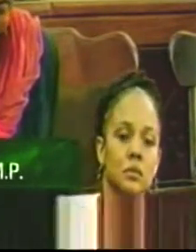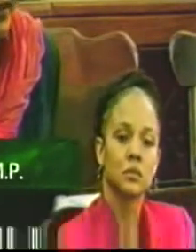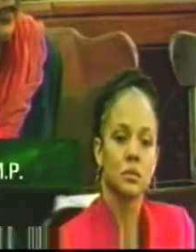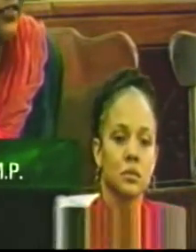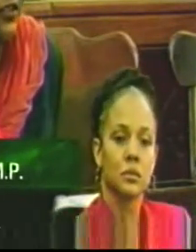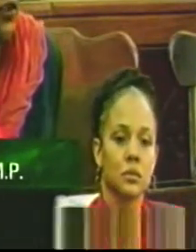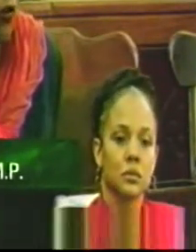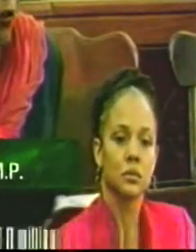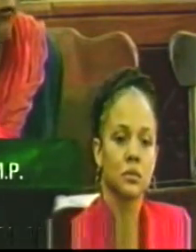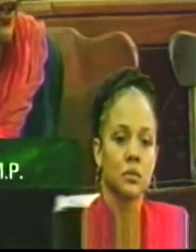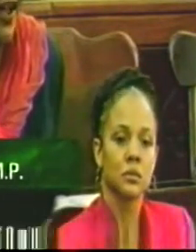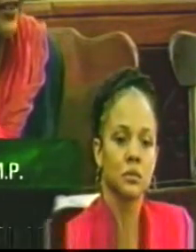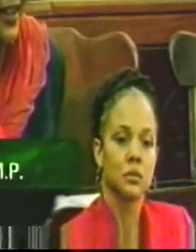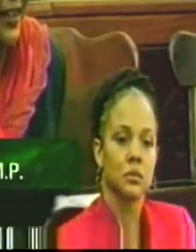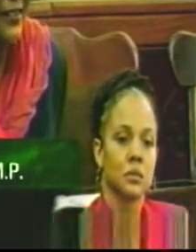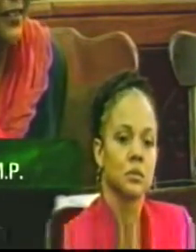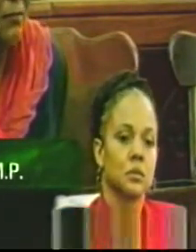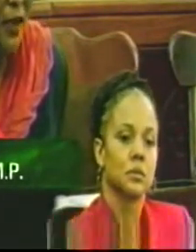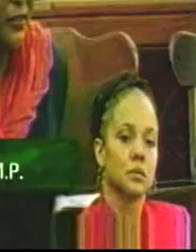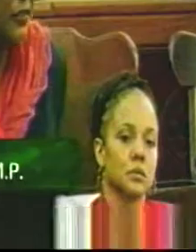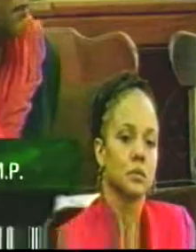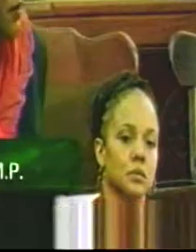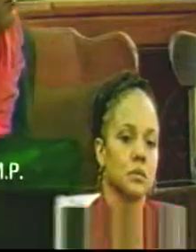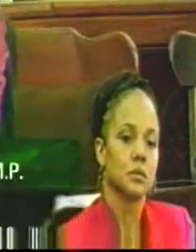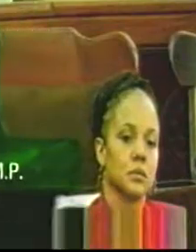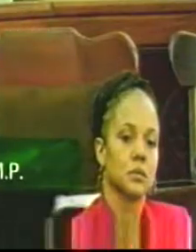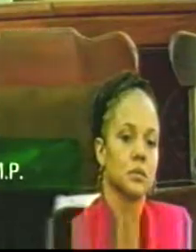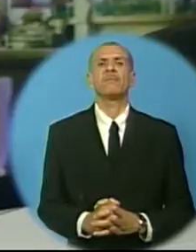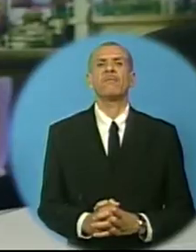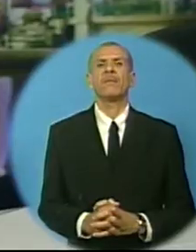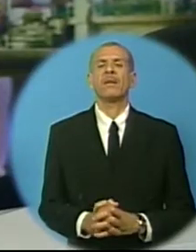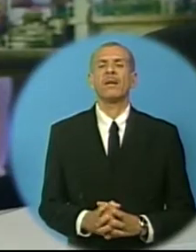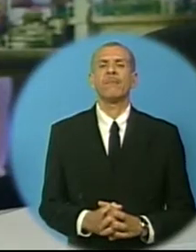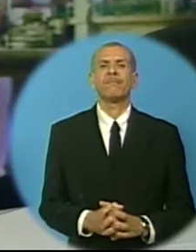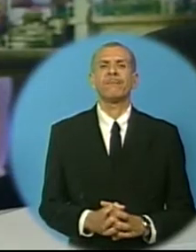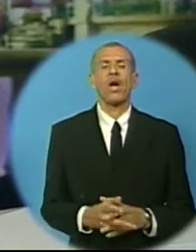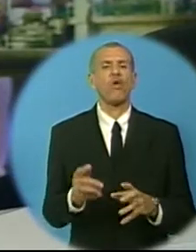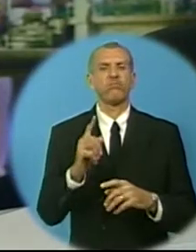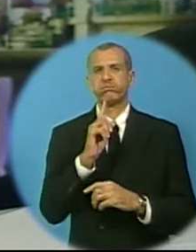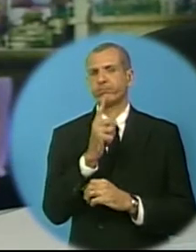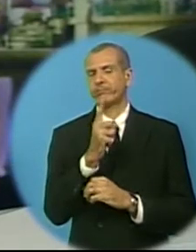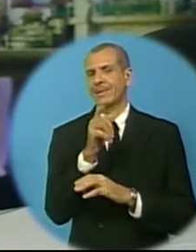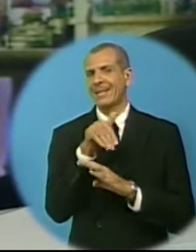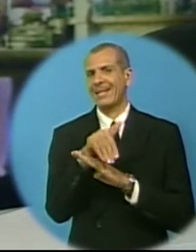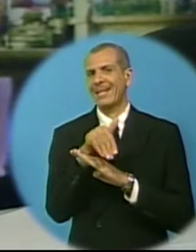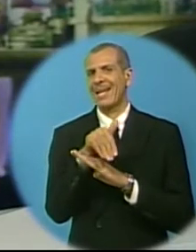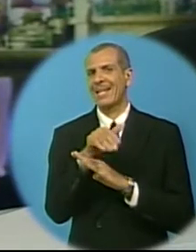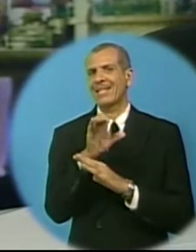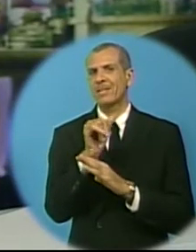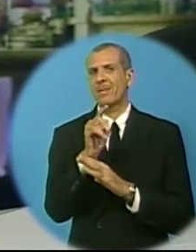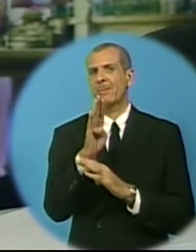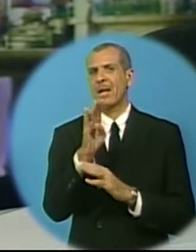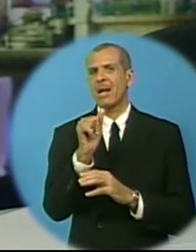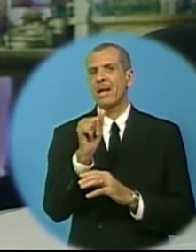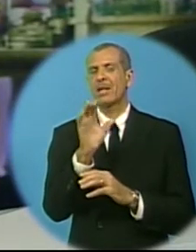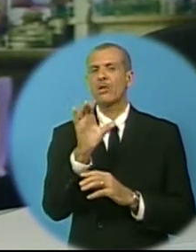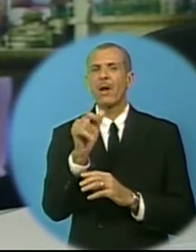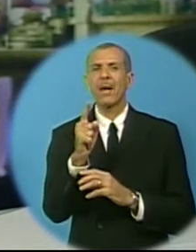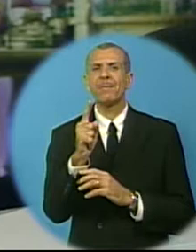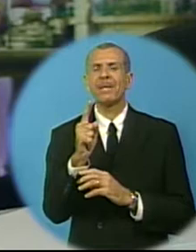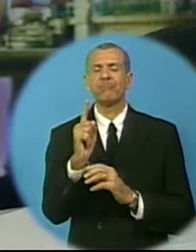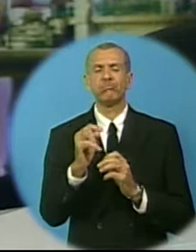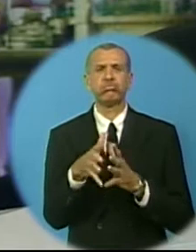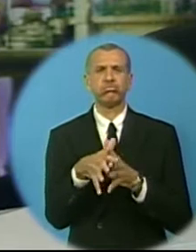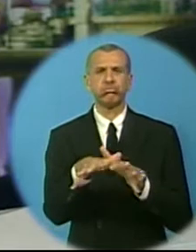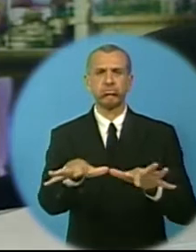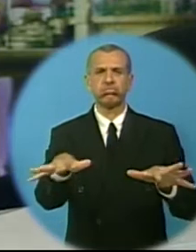of Barbados over an 18-month period. A warning tonight that cybercrime is rampant in